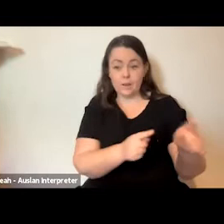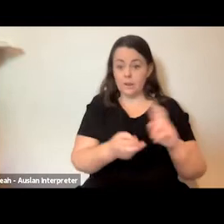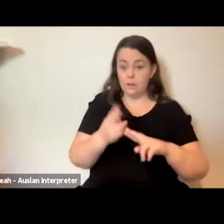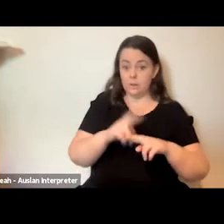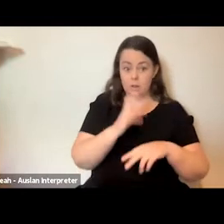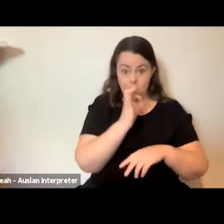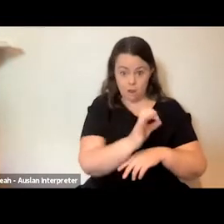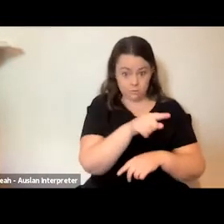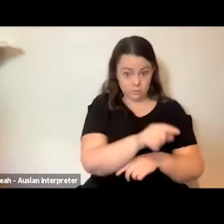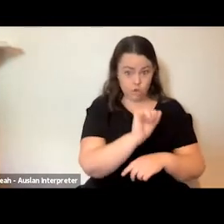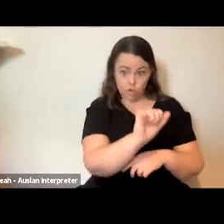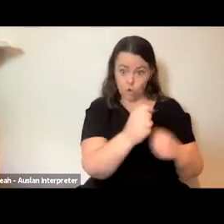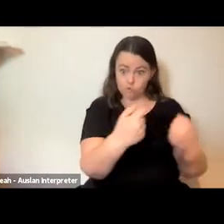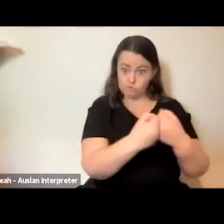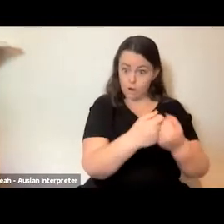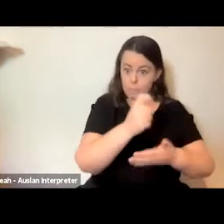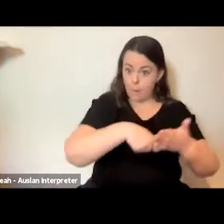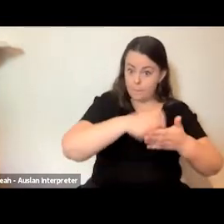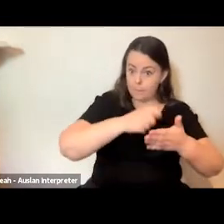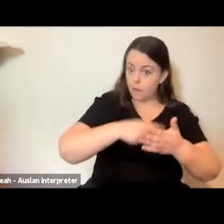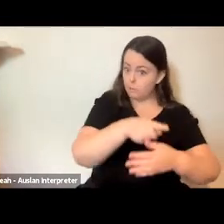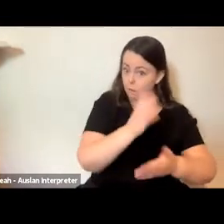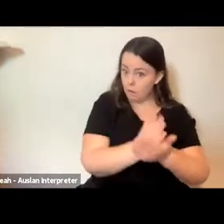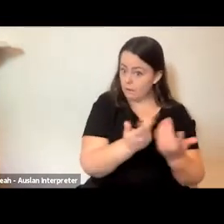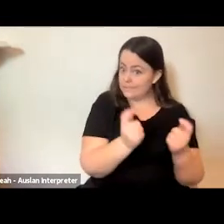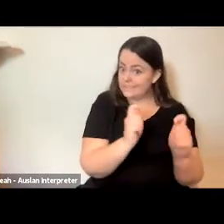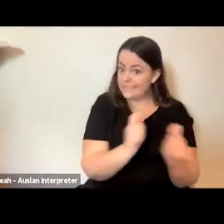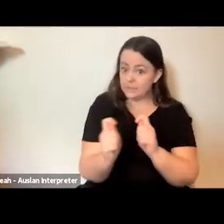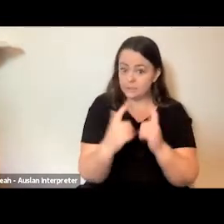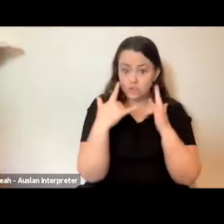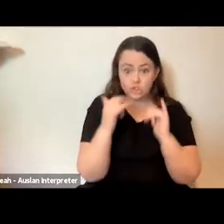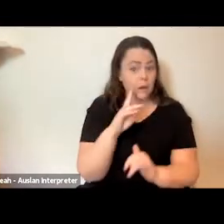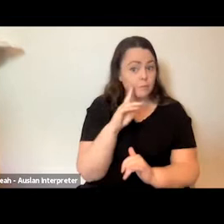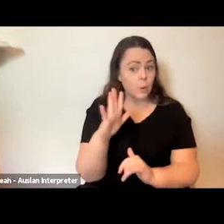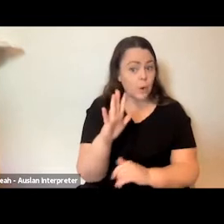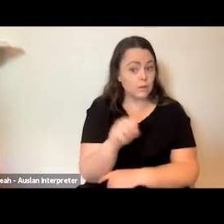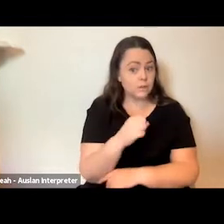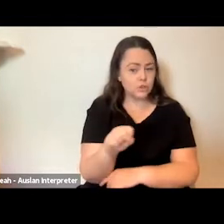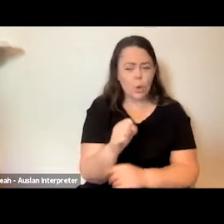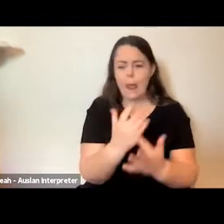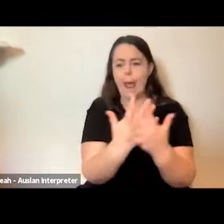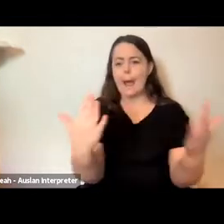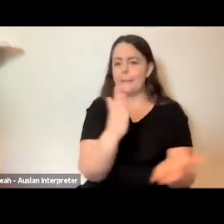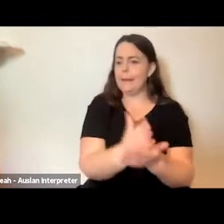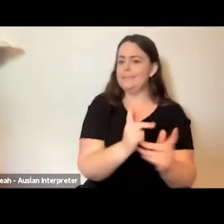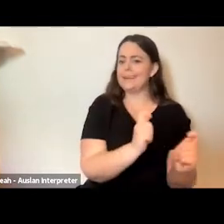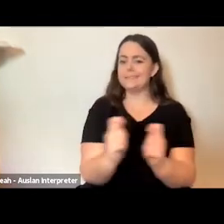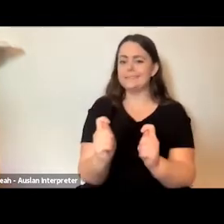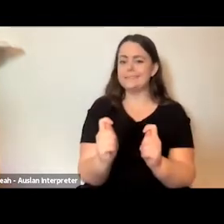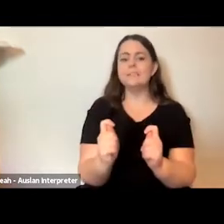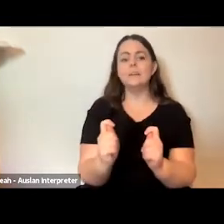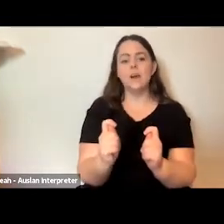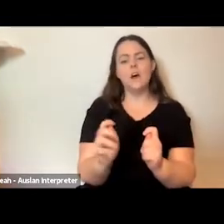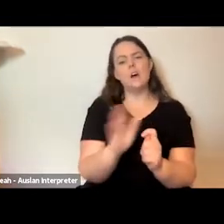And really the main point I want to make here is that the proportion of our sample who had tested their drugs in the past year has remained fairly